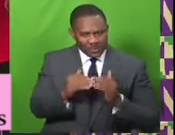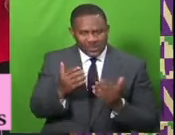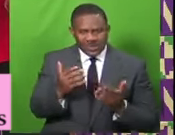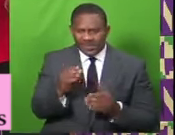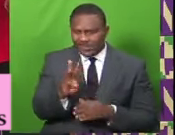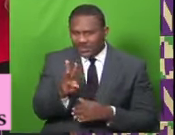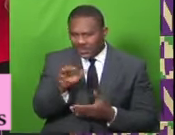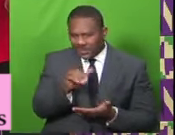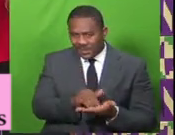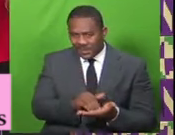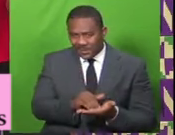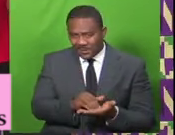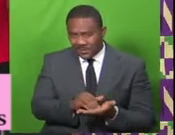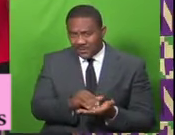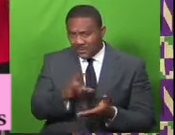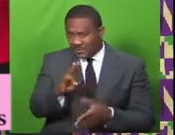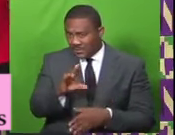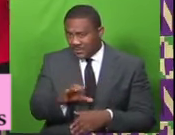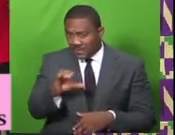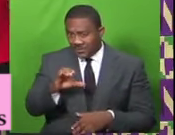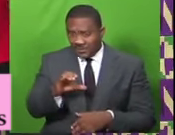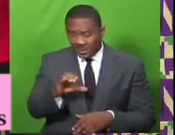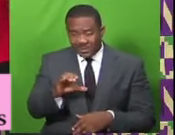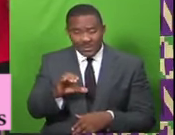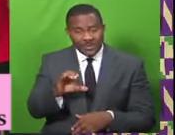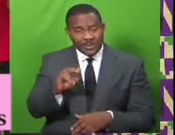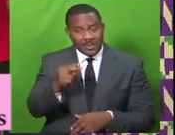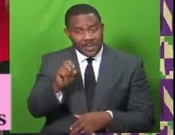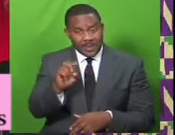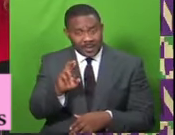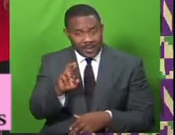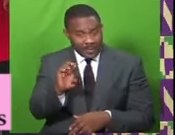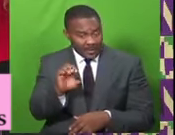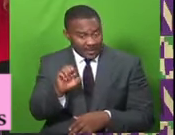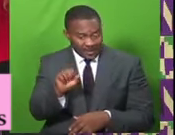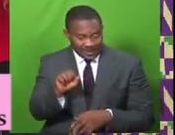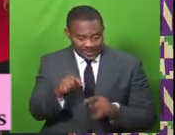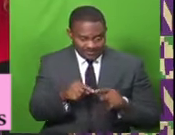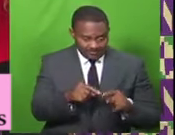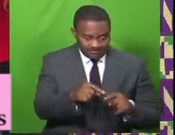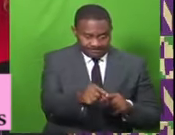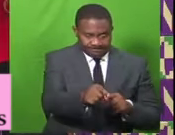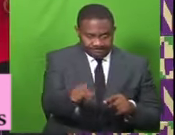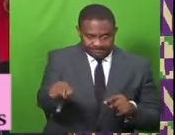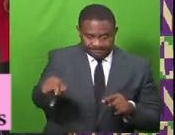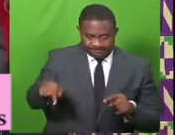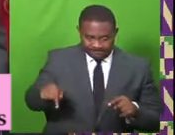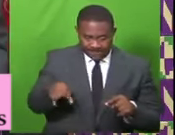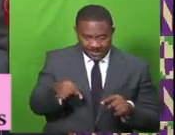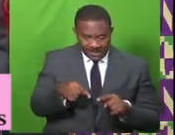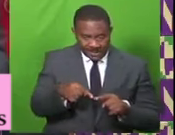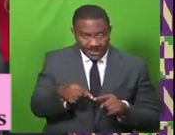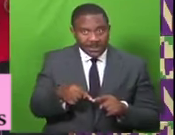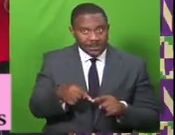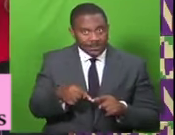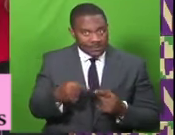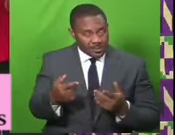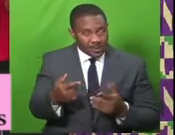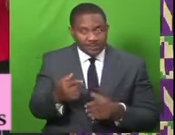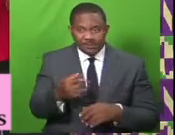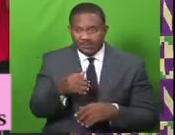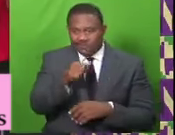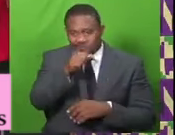6,760 hectares of irrigable land for all year-round crop production. Phases 1 and 2 of the